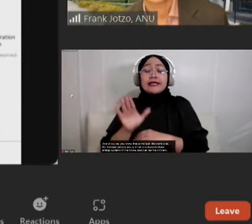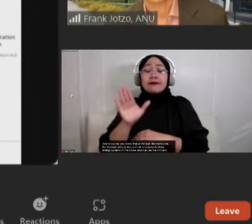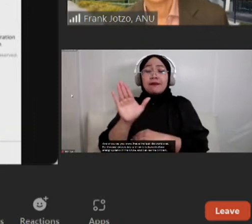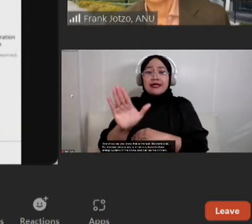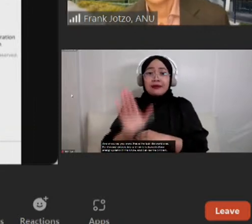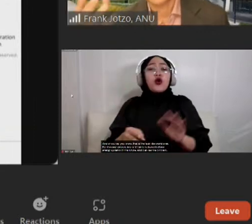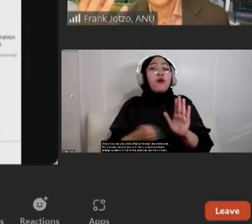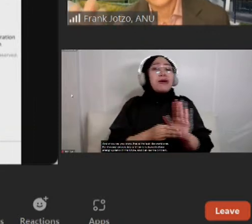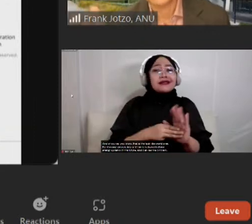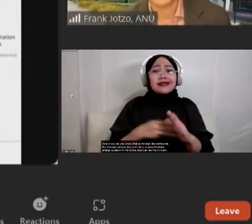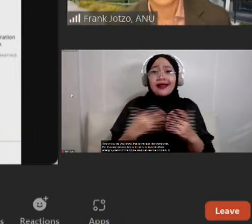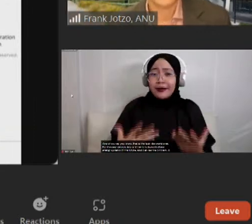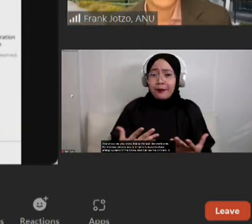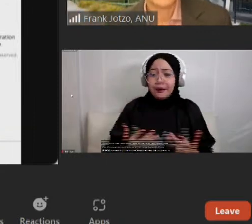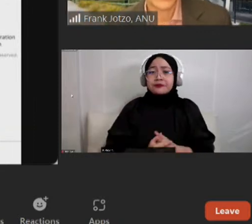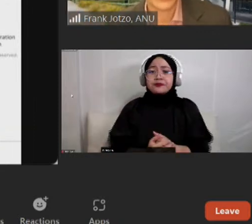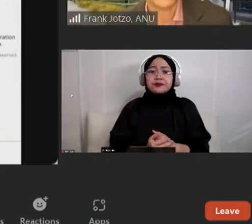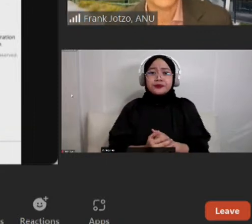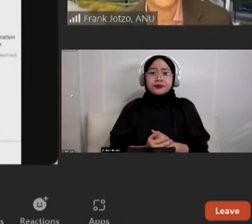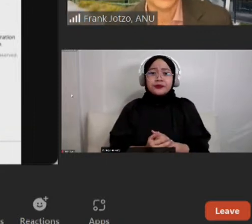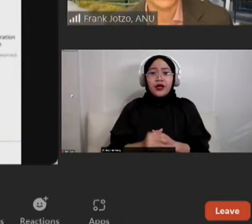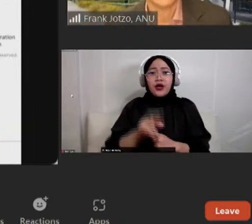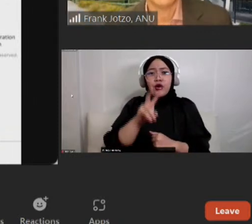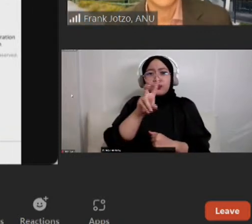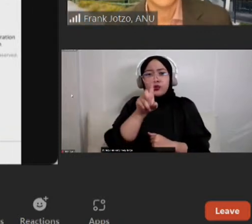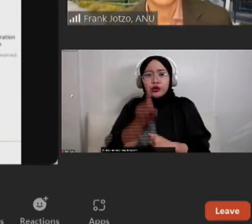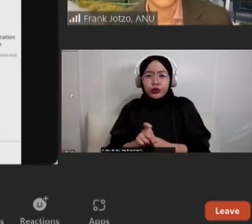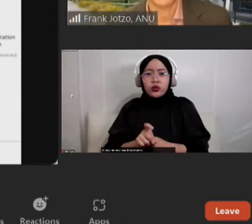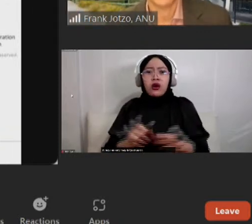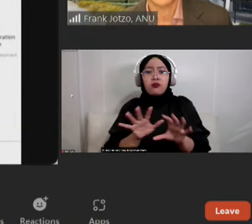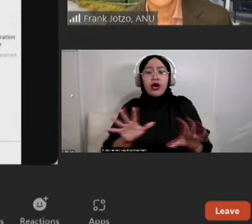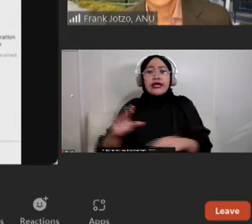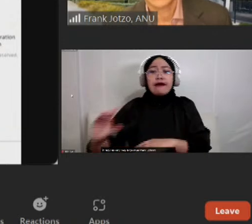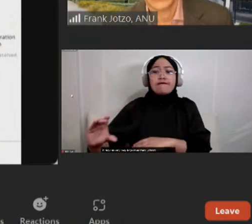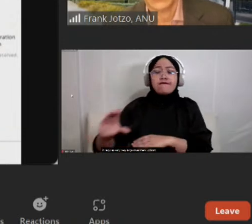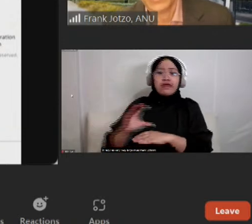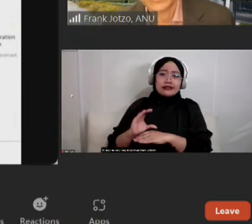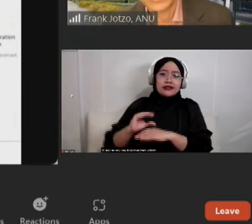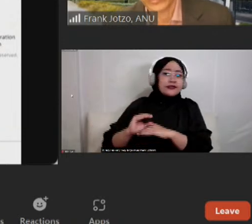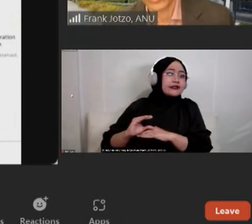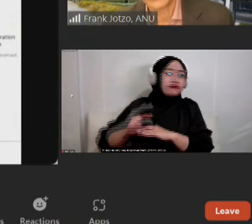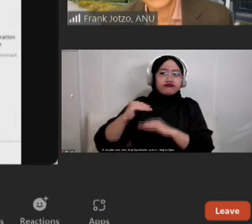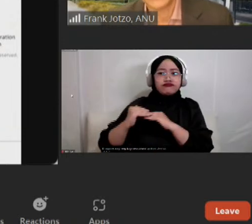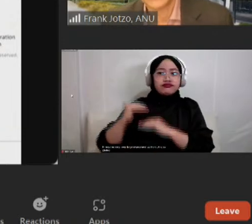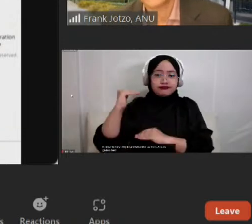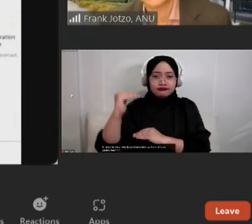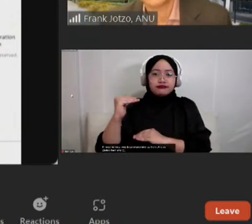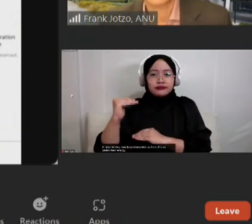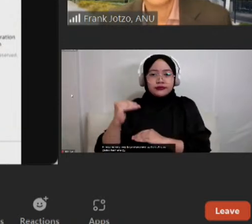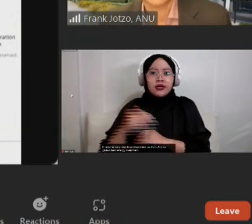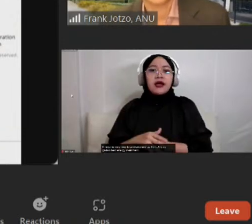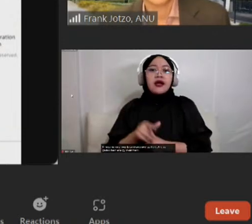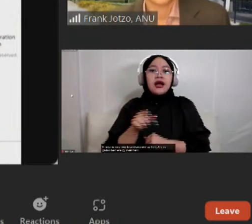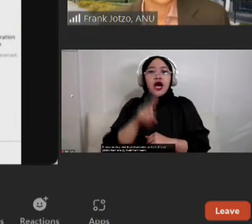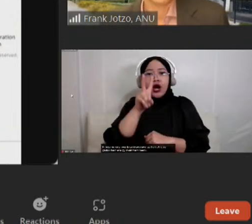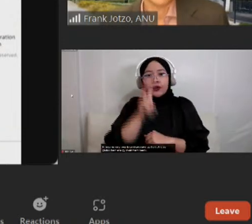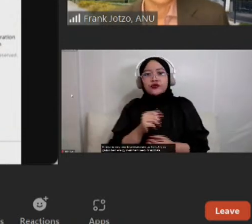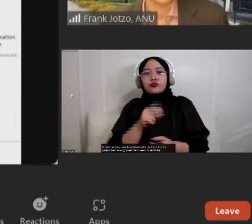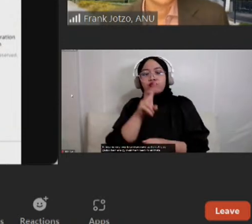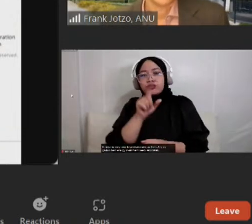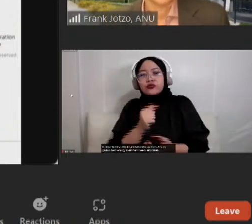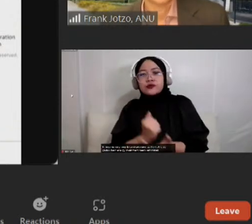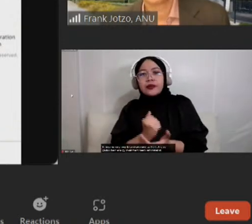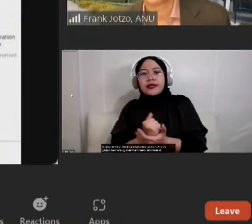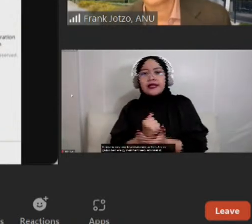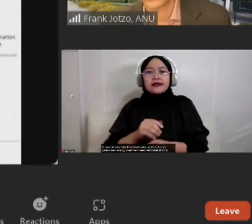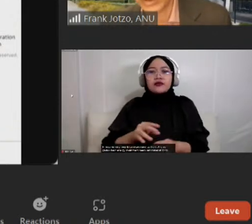problem. It requires very, very large investment upfront. And so global clean energy investment needs are